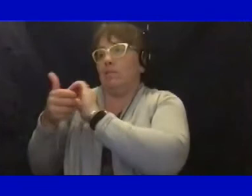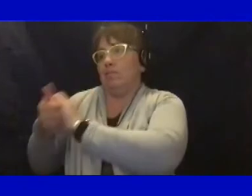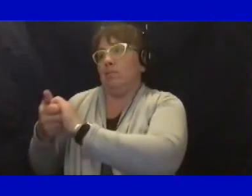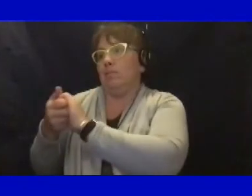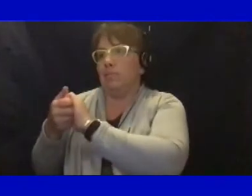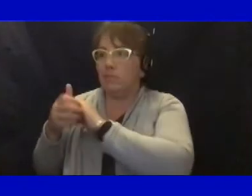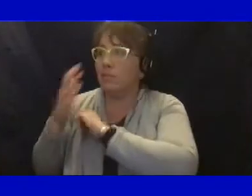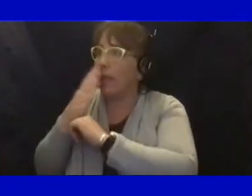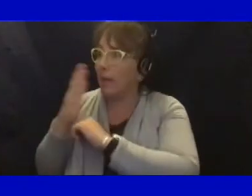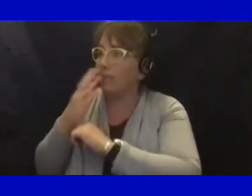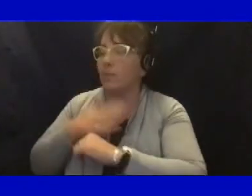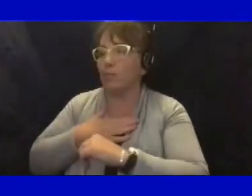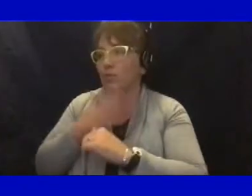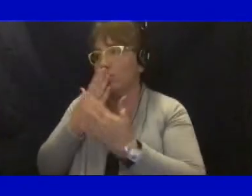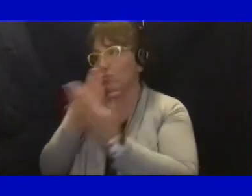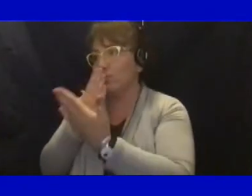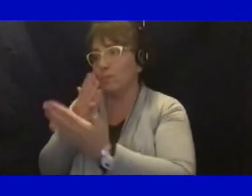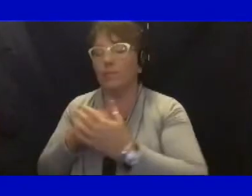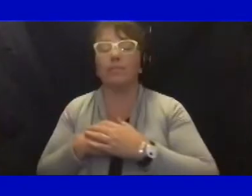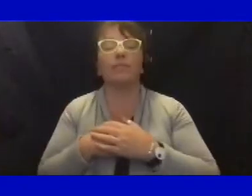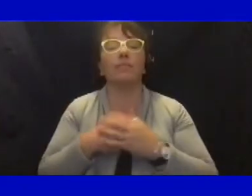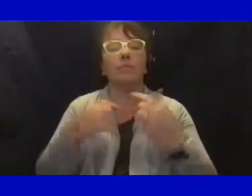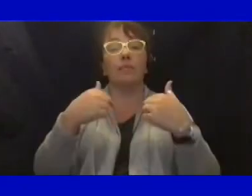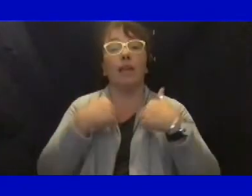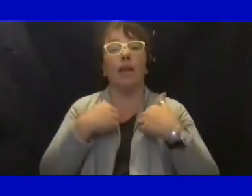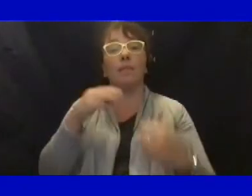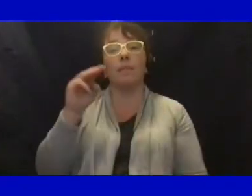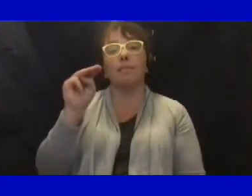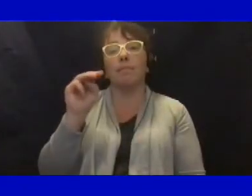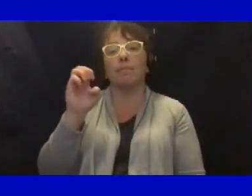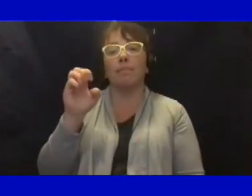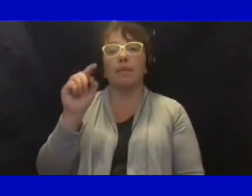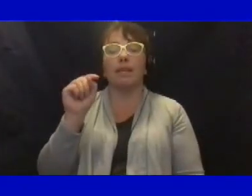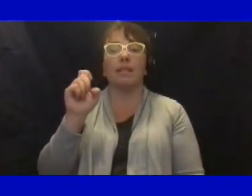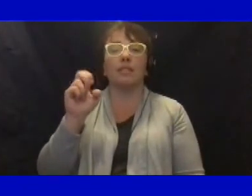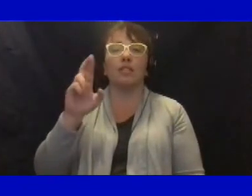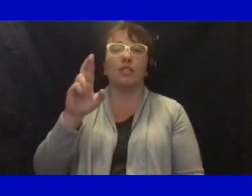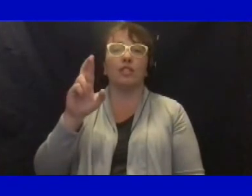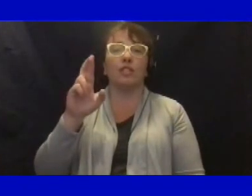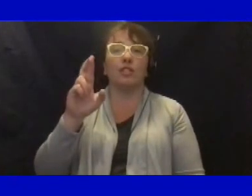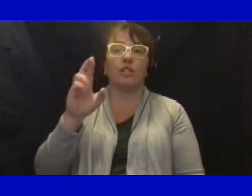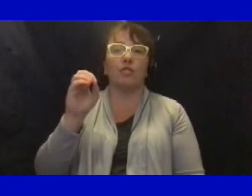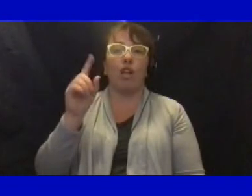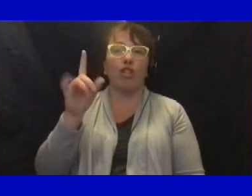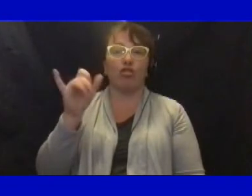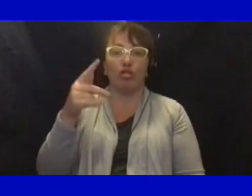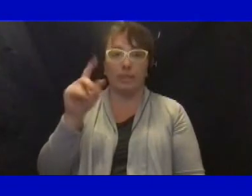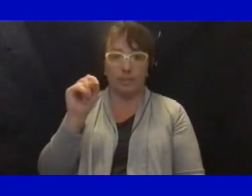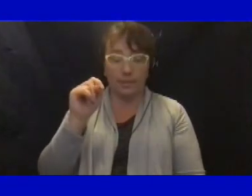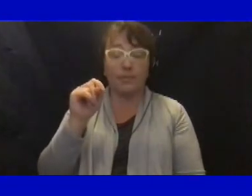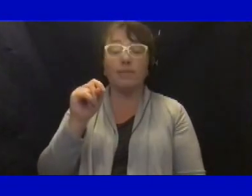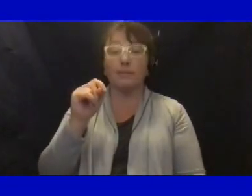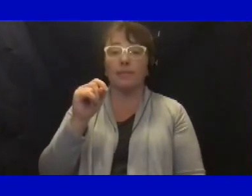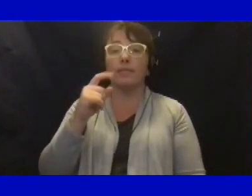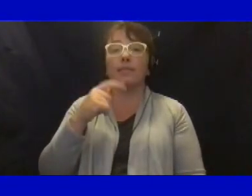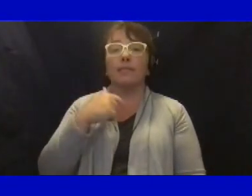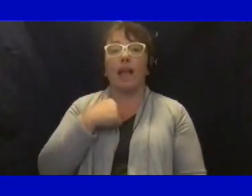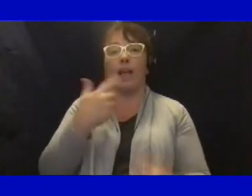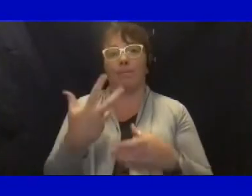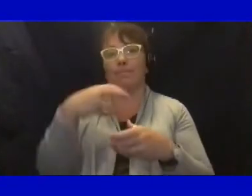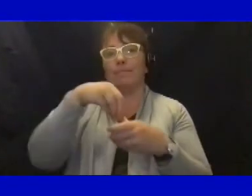Alex Tardy. I'm a meteorologist with National Weather Service. I'm in charge of the warning program, and we're going to talk about the warning